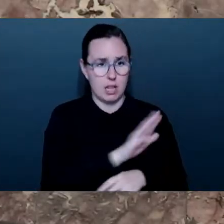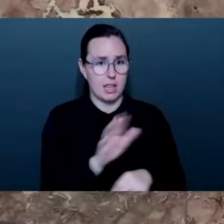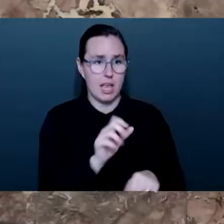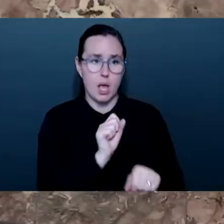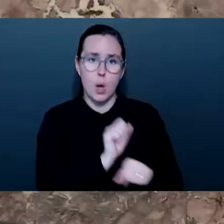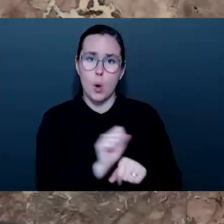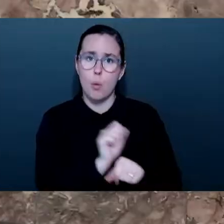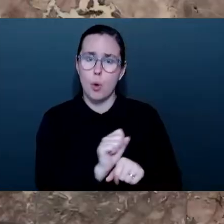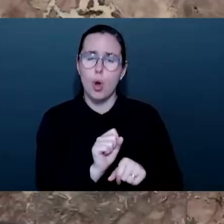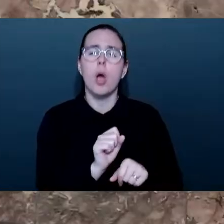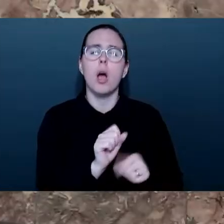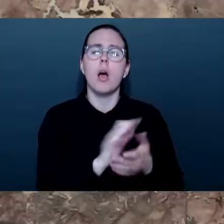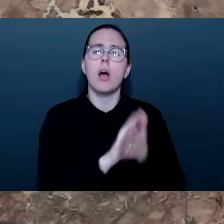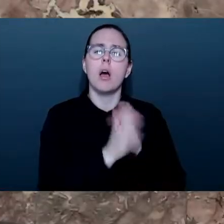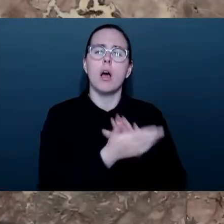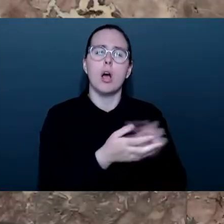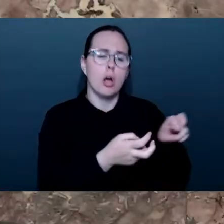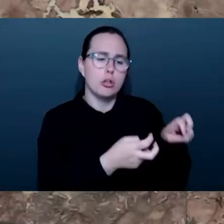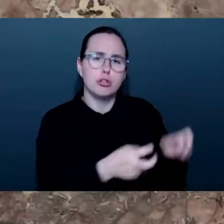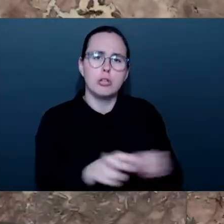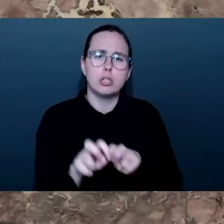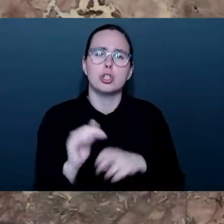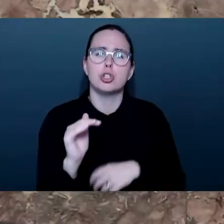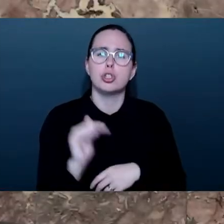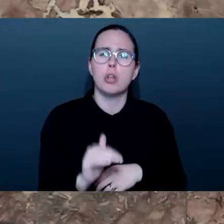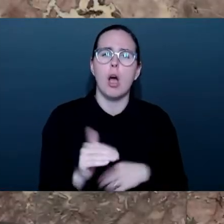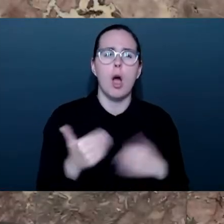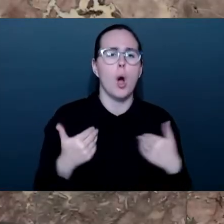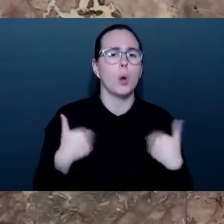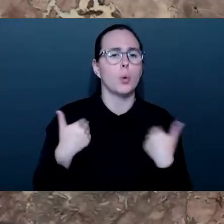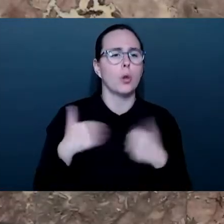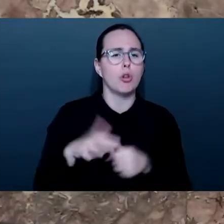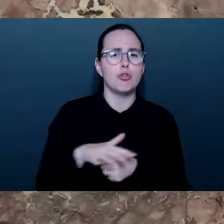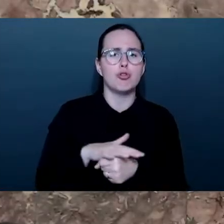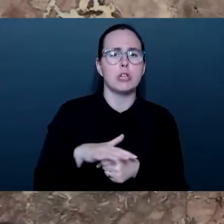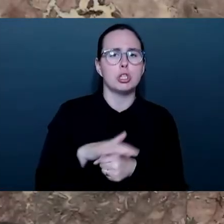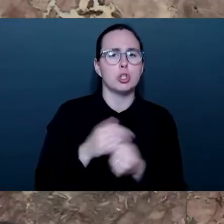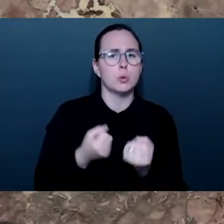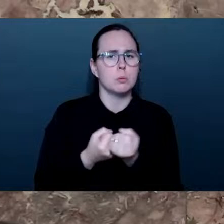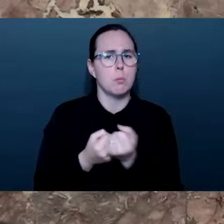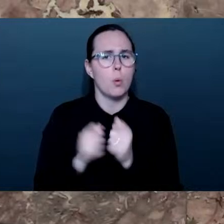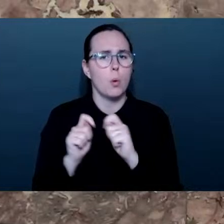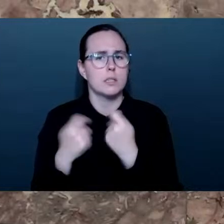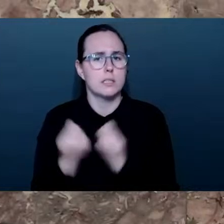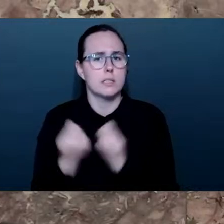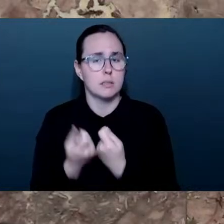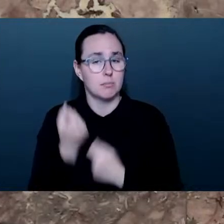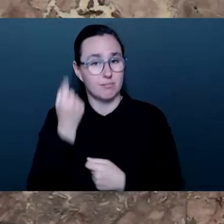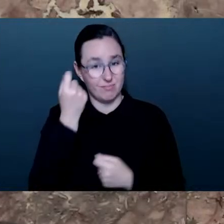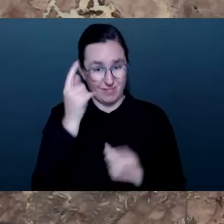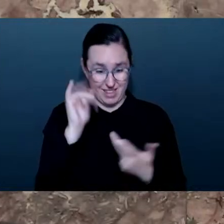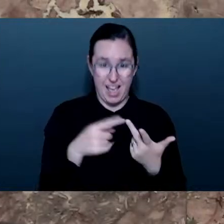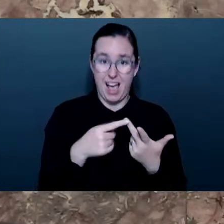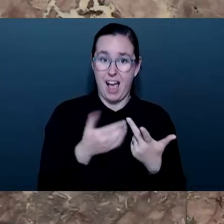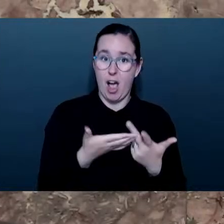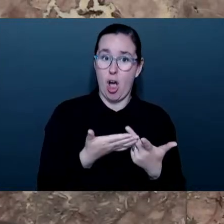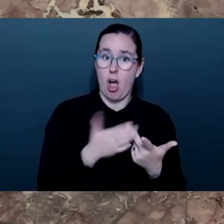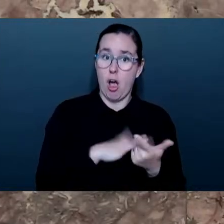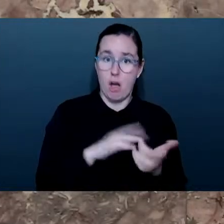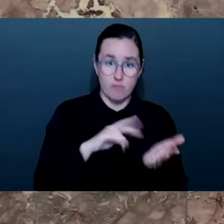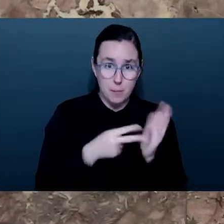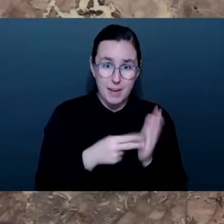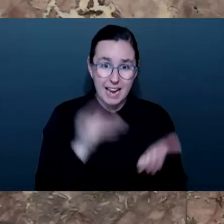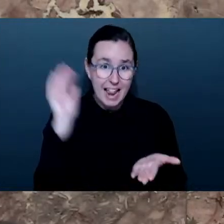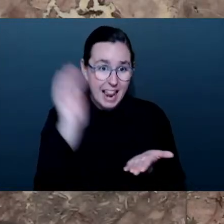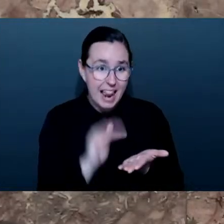support team. Mr. Speaker, it's a change that is not a reduction in service, and I want to be really clear about that. Psychiatric